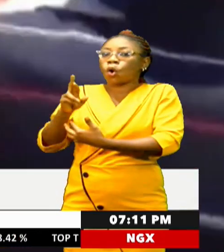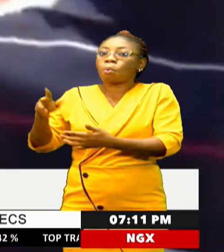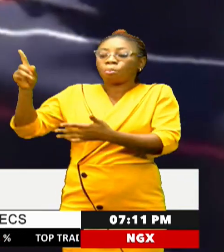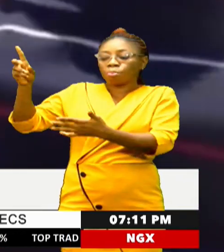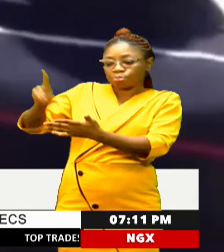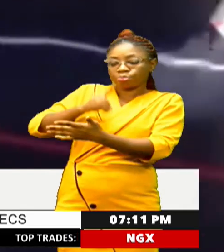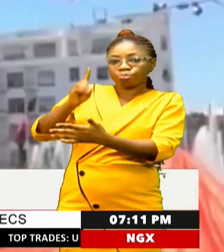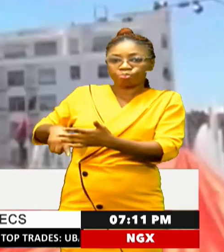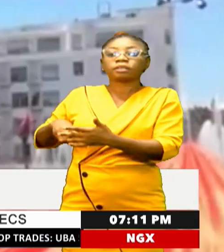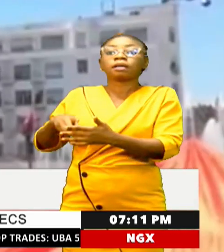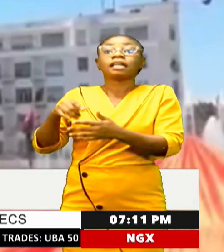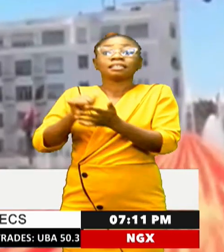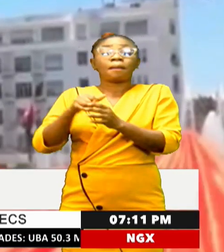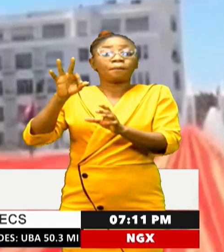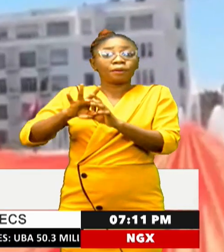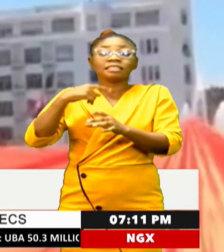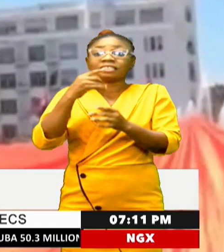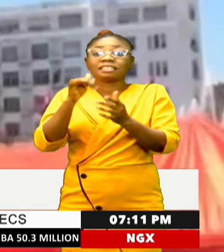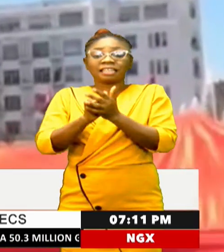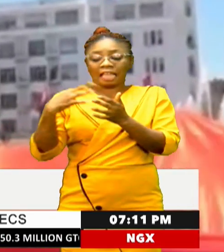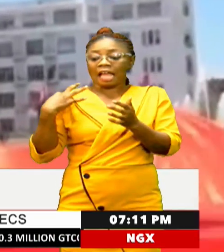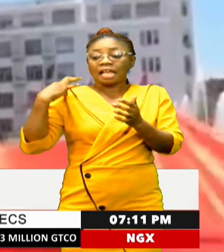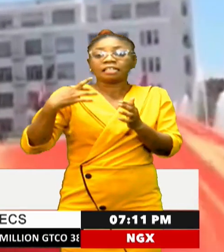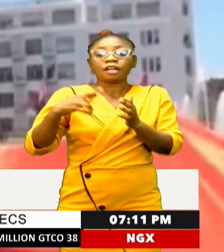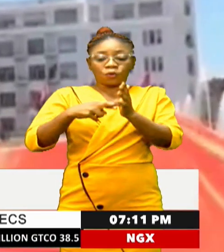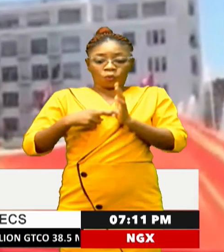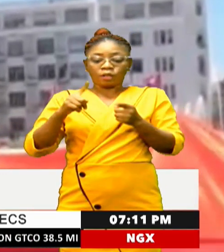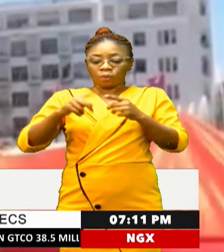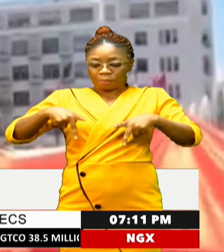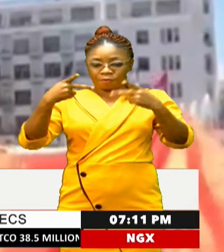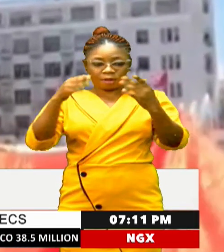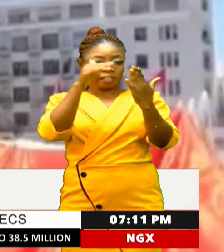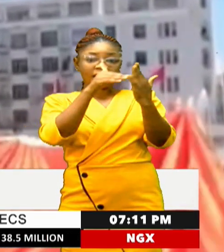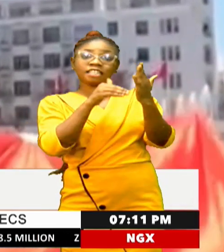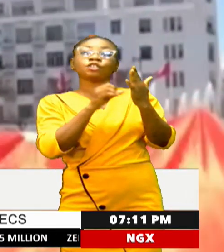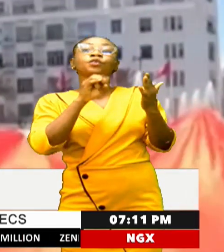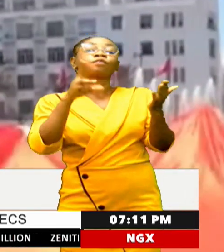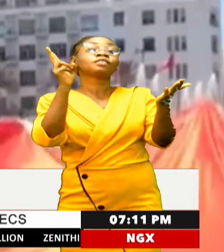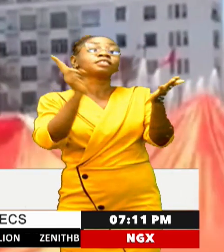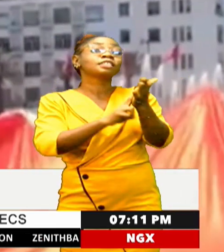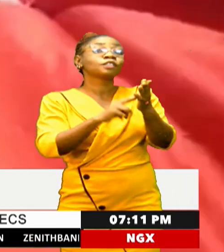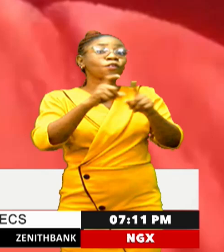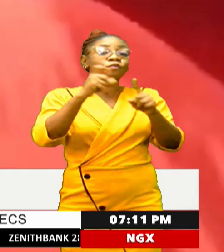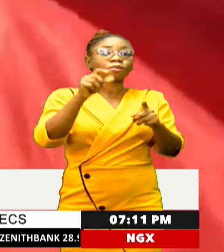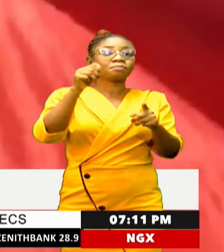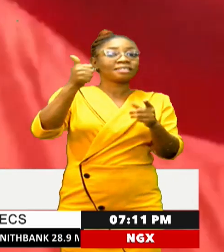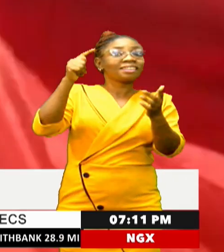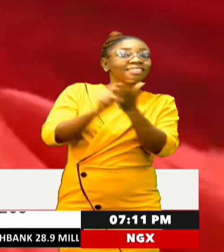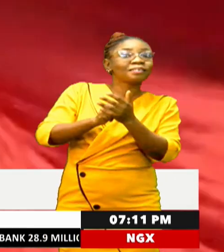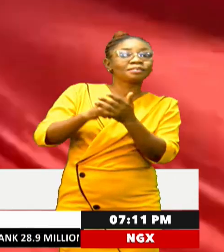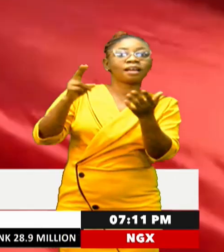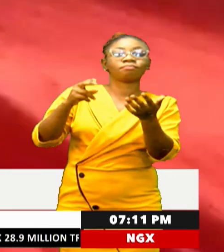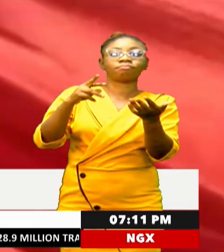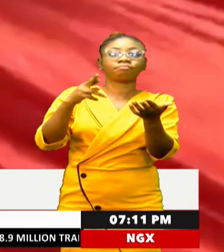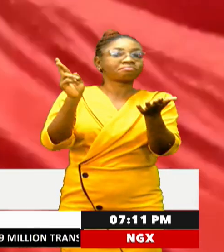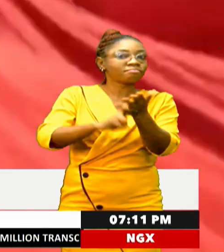be listed on the ballots, candidates are required to present a list of signatures from 10,000 registered voters with